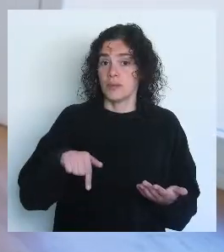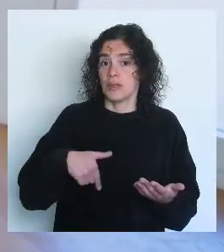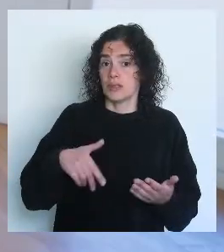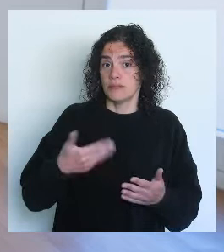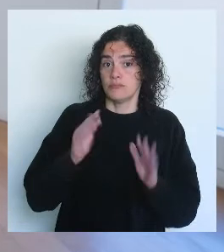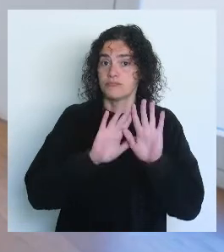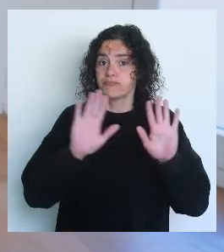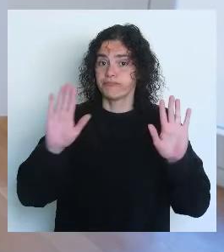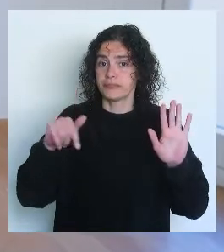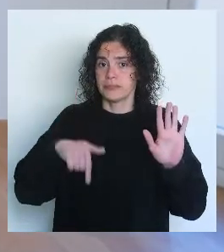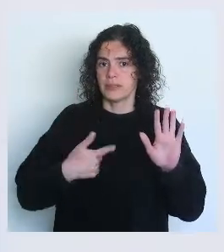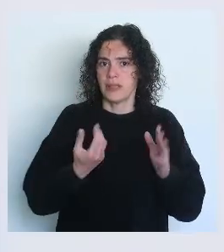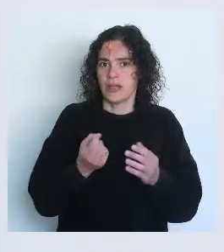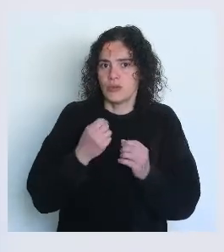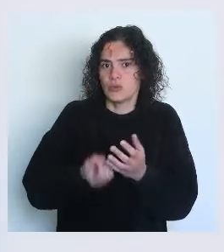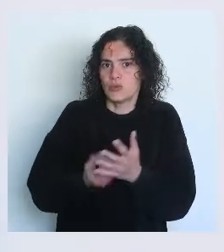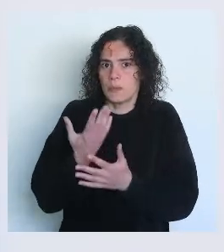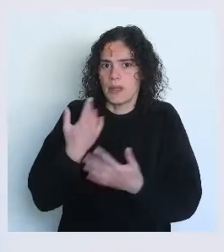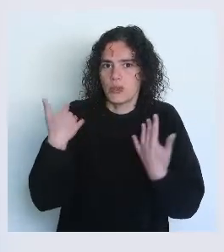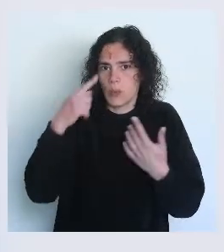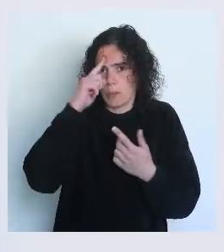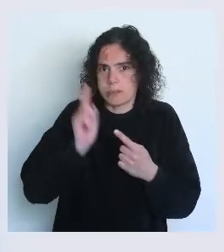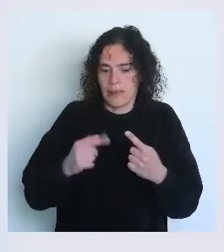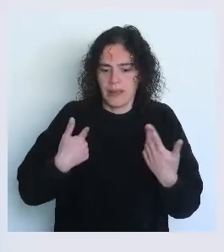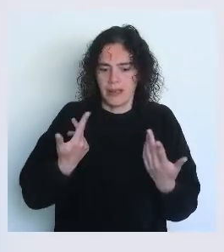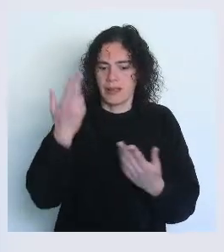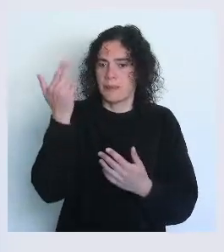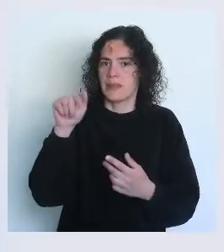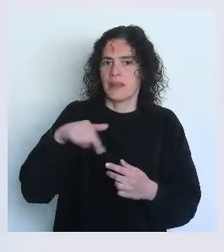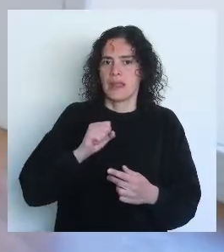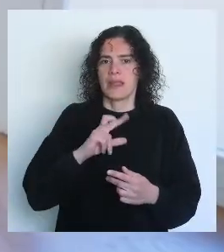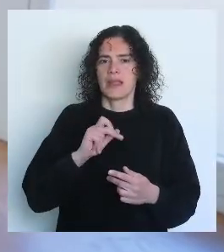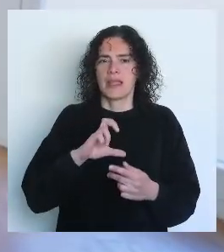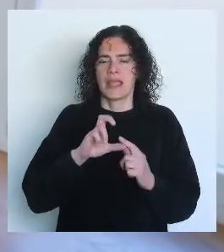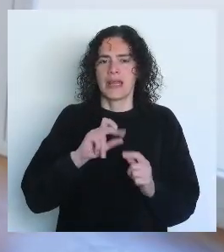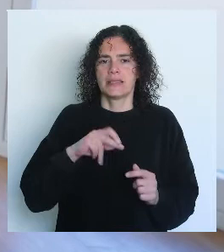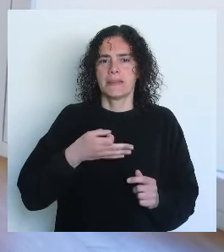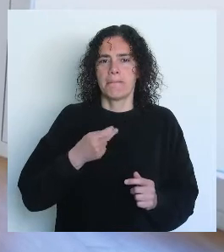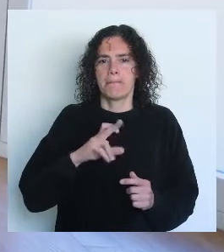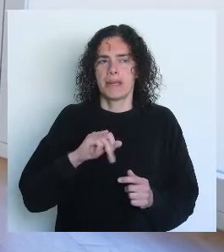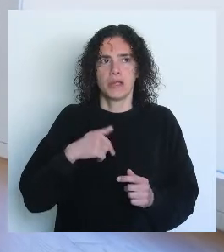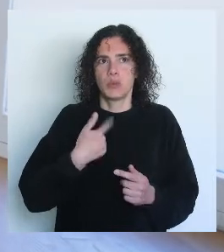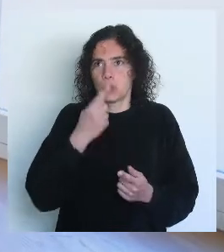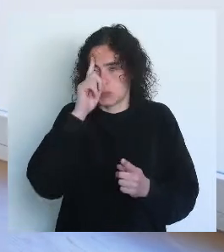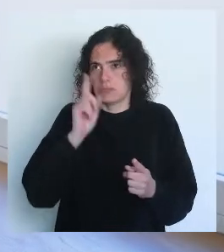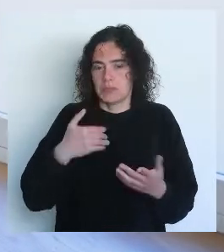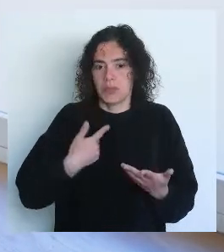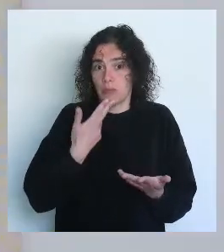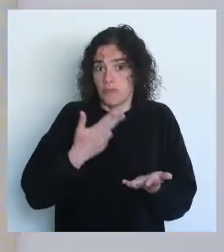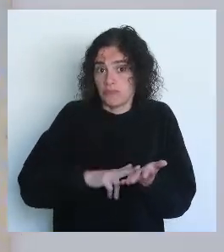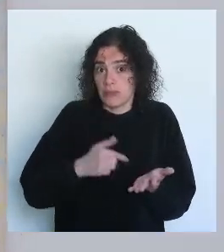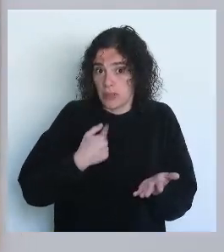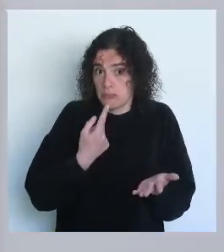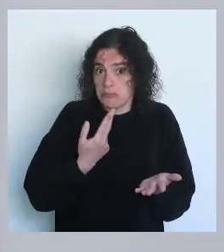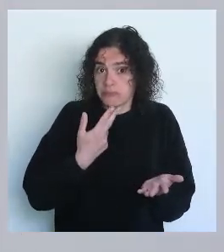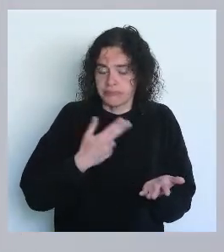As we installed this exhibition, we also had great surprises, like the painting behind me by Gracia Pereira Coutinho. I didn't know, to be perfectly honest,